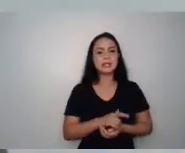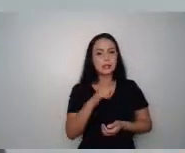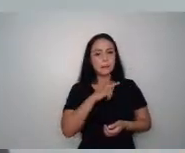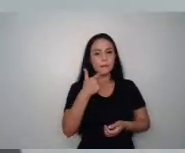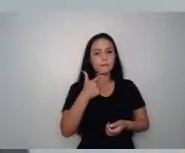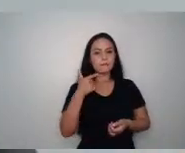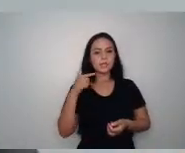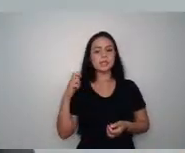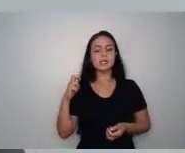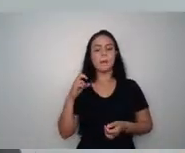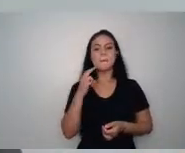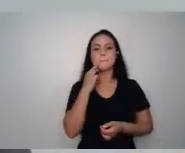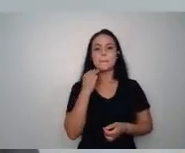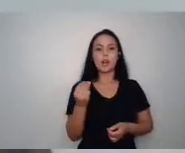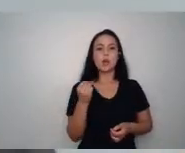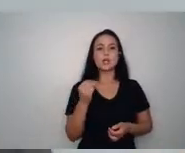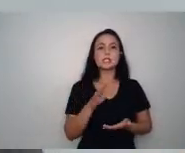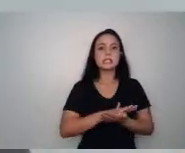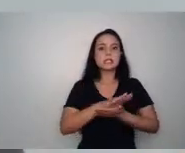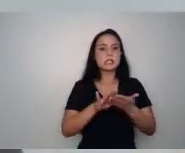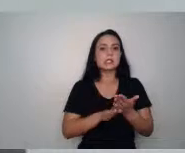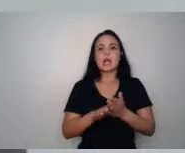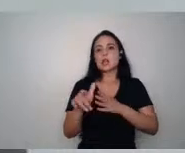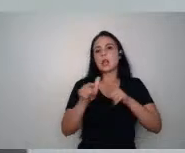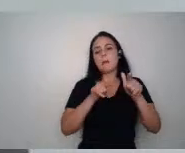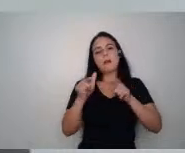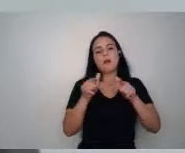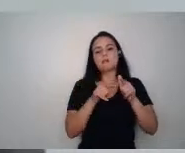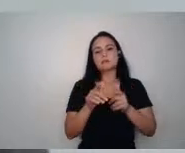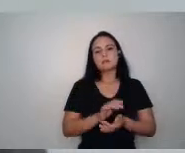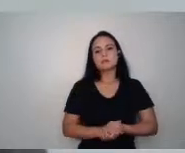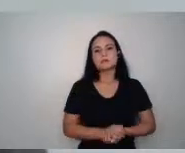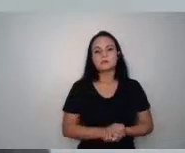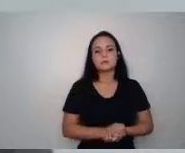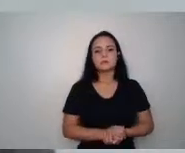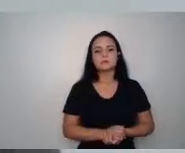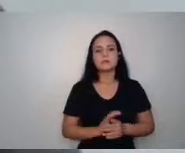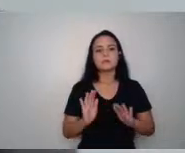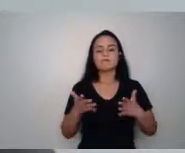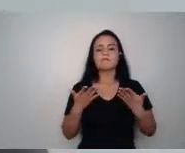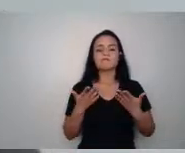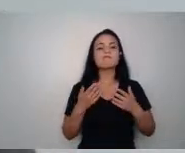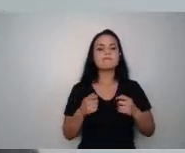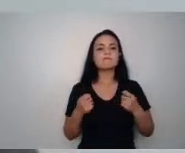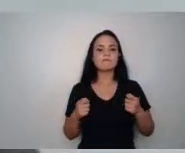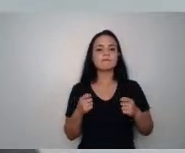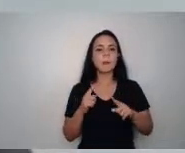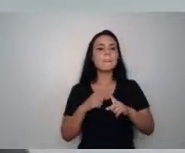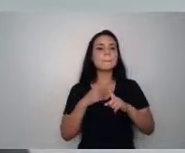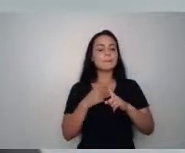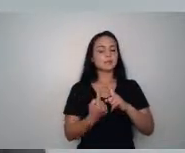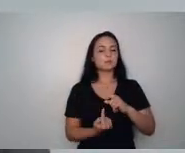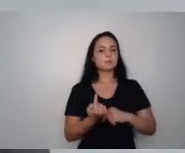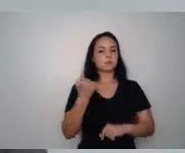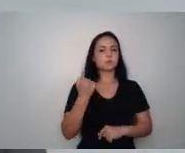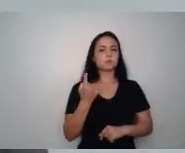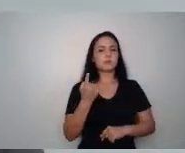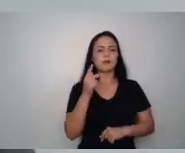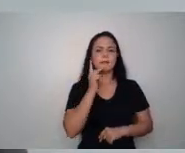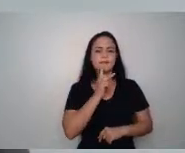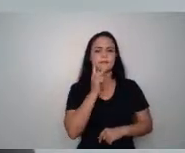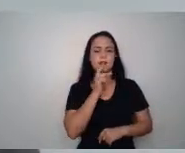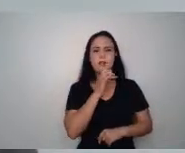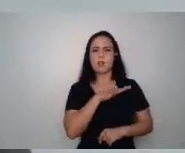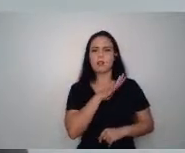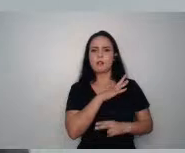have 25 million Brazilians who are unemployed and who have a poor employment. And